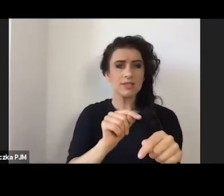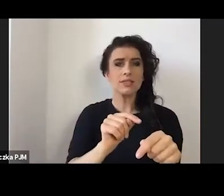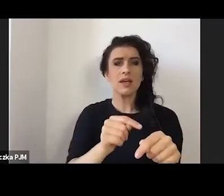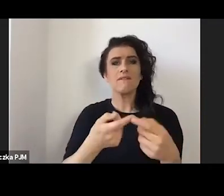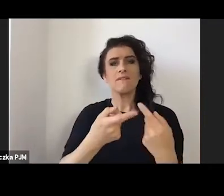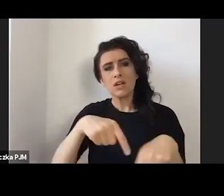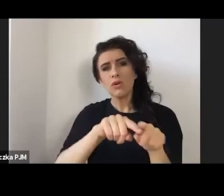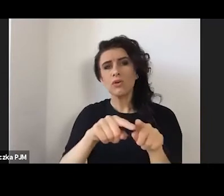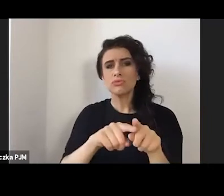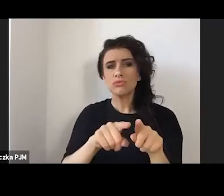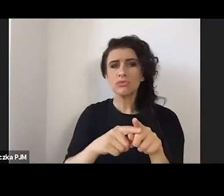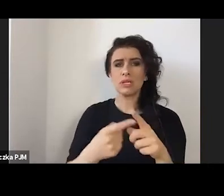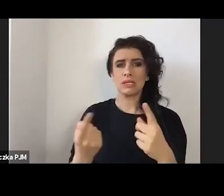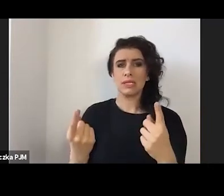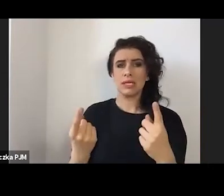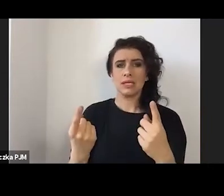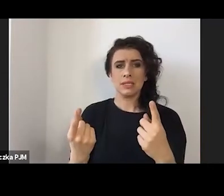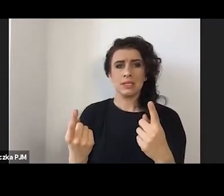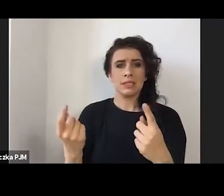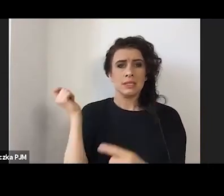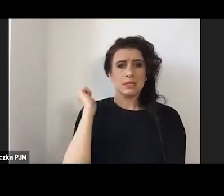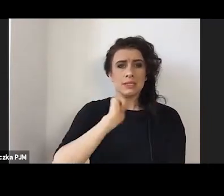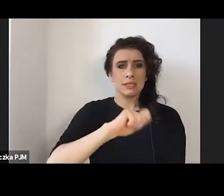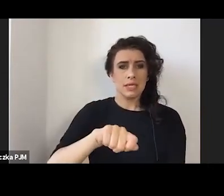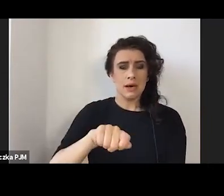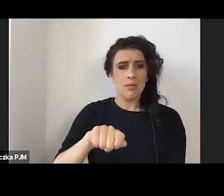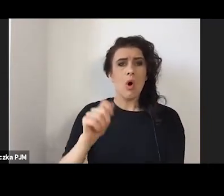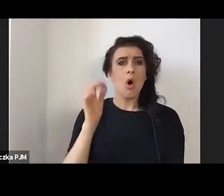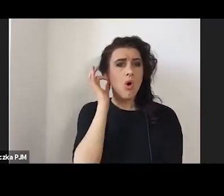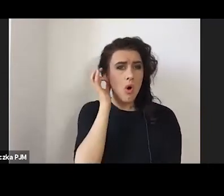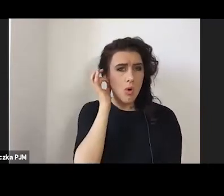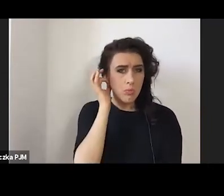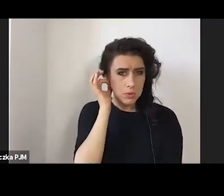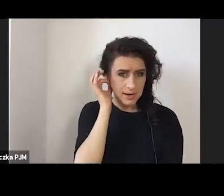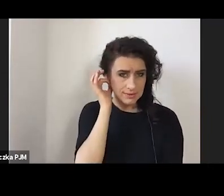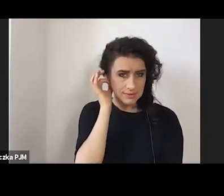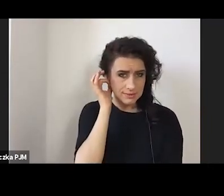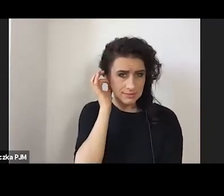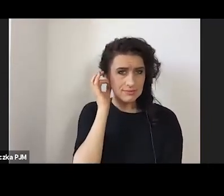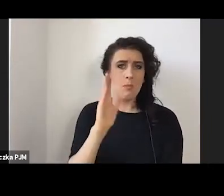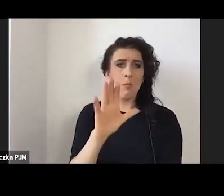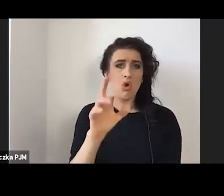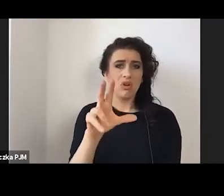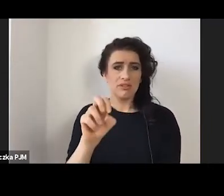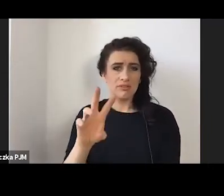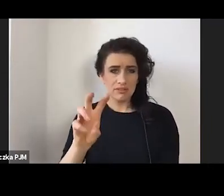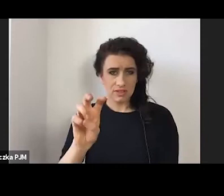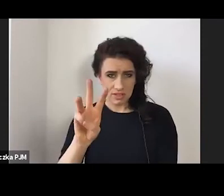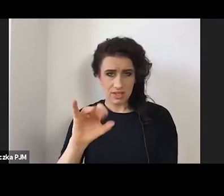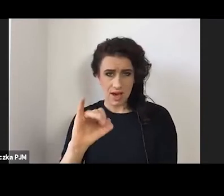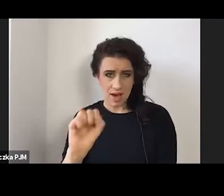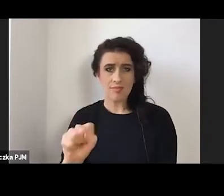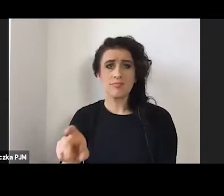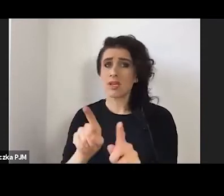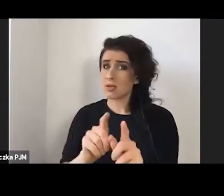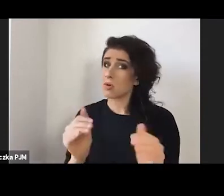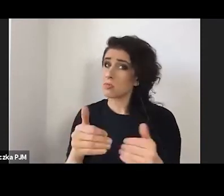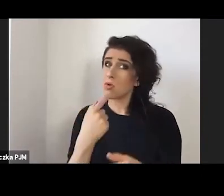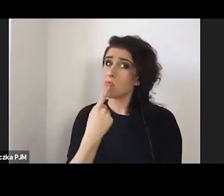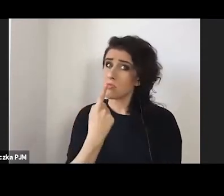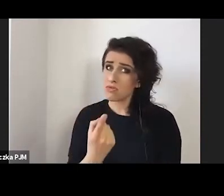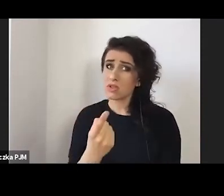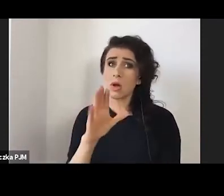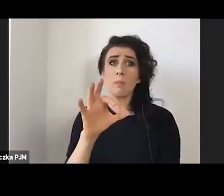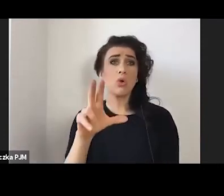it's really huge. Like the culture we are living in is, you don't realize, and I would say it's because we